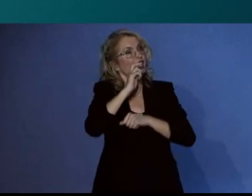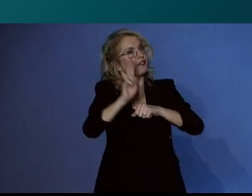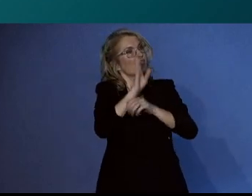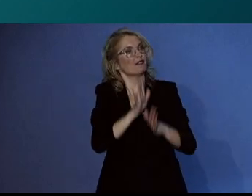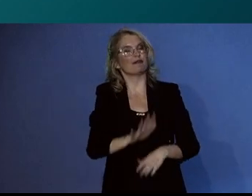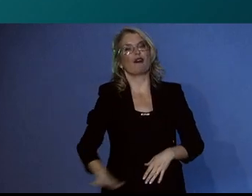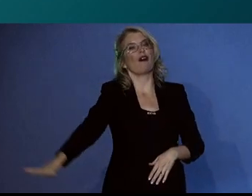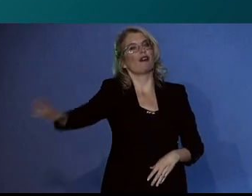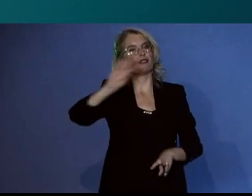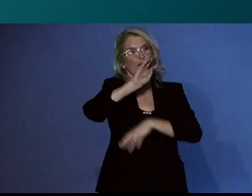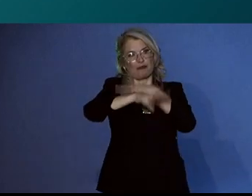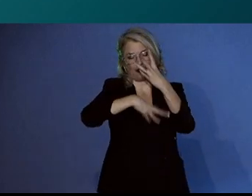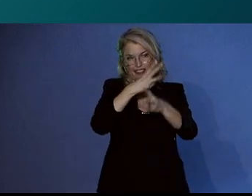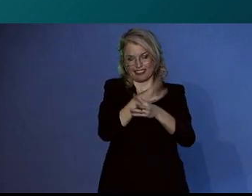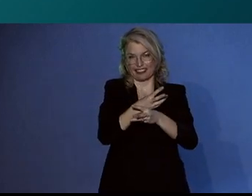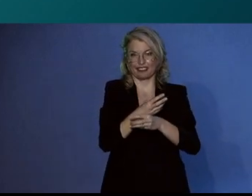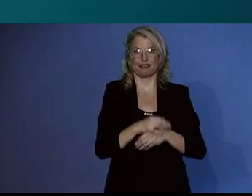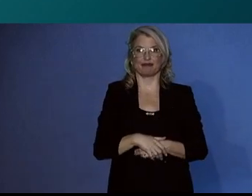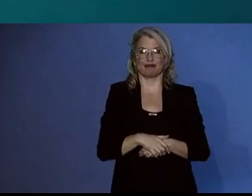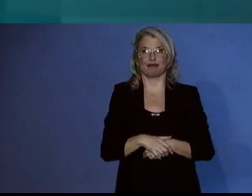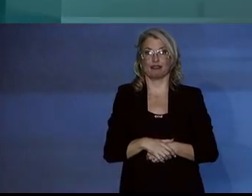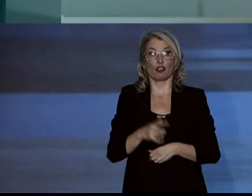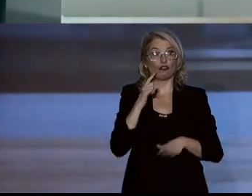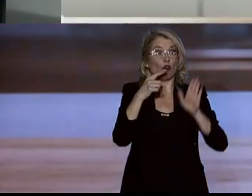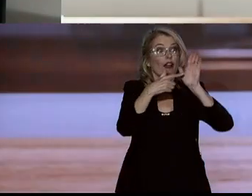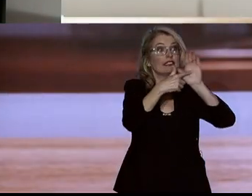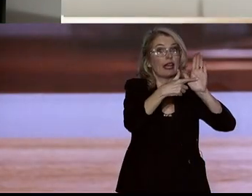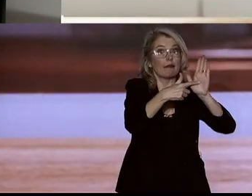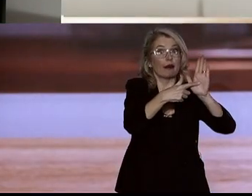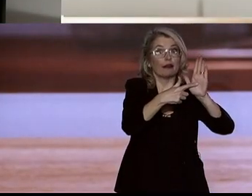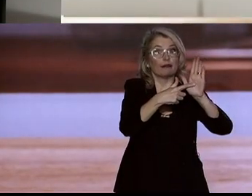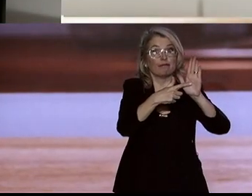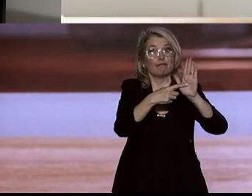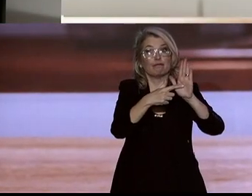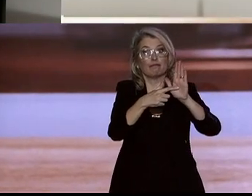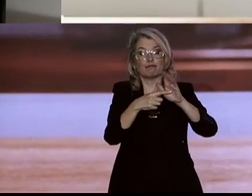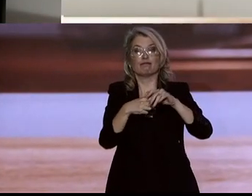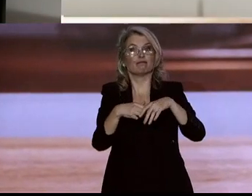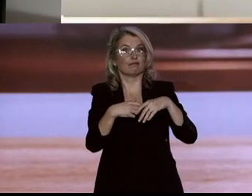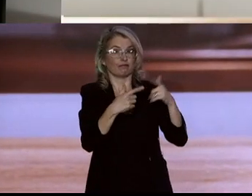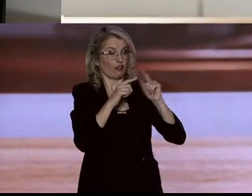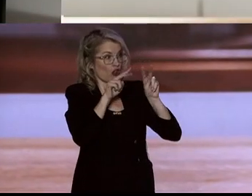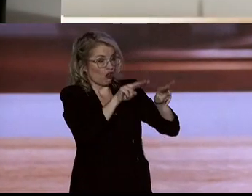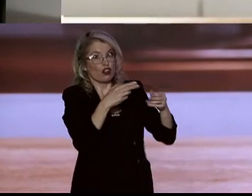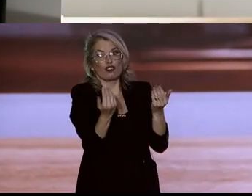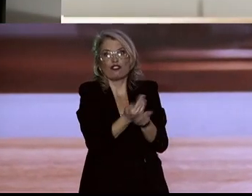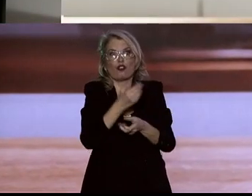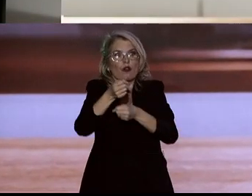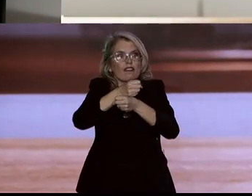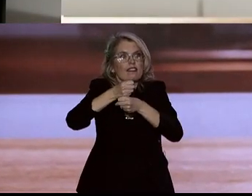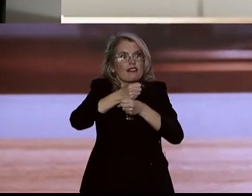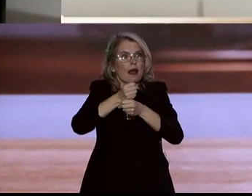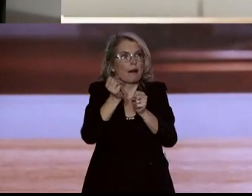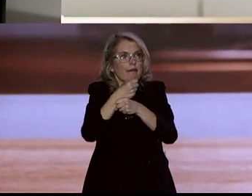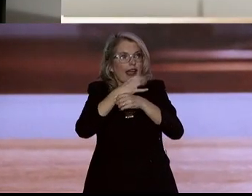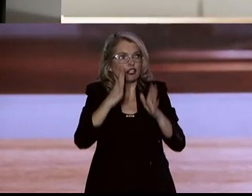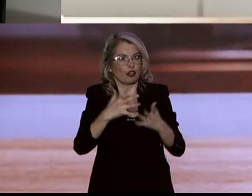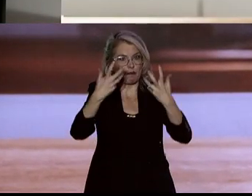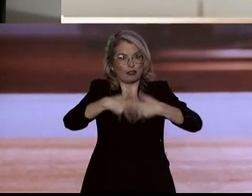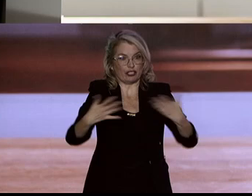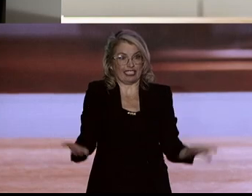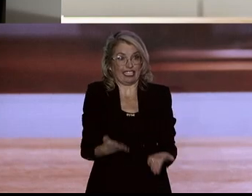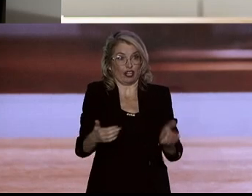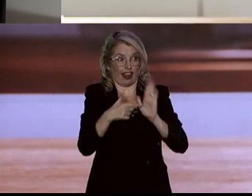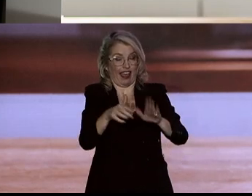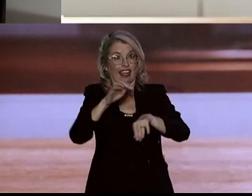everyday users around the world. For instance, take the cool new espresso maker we are debuting here at